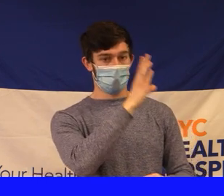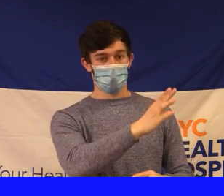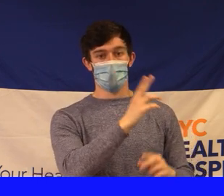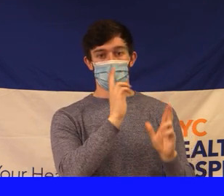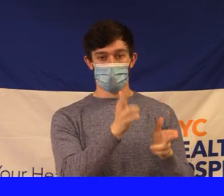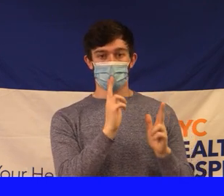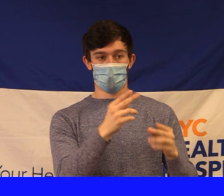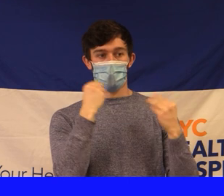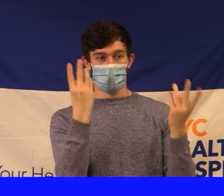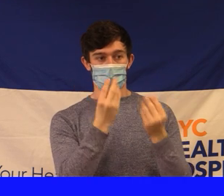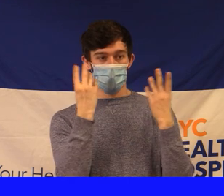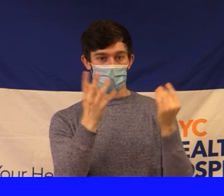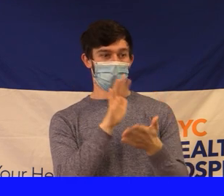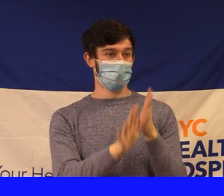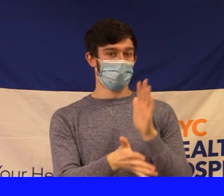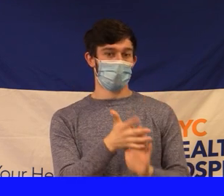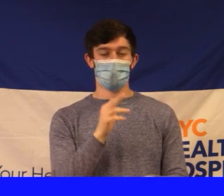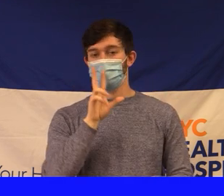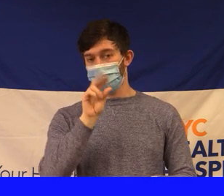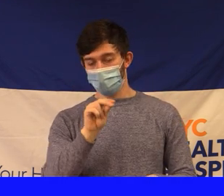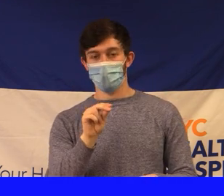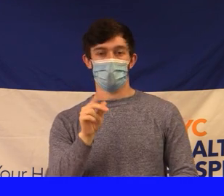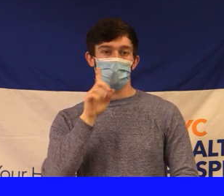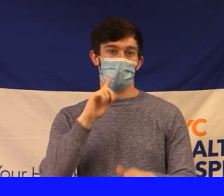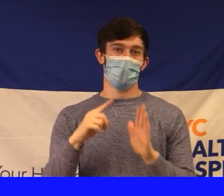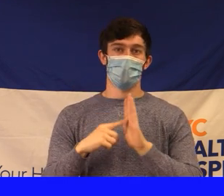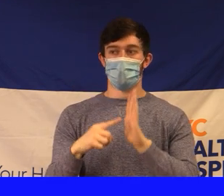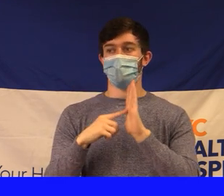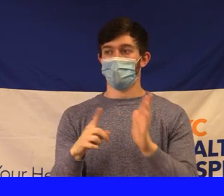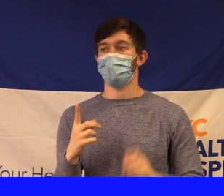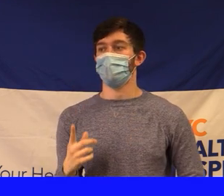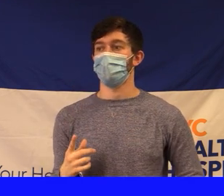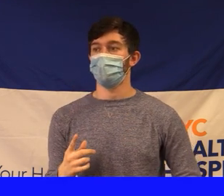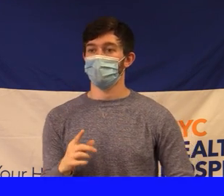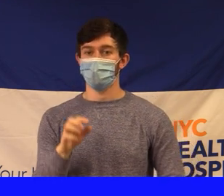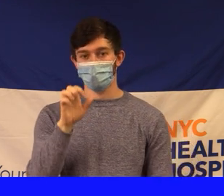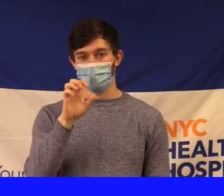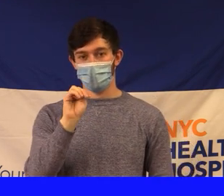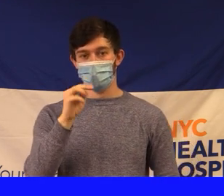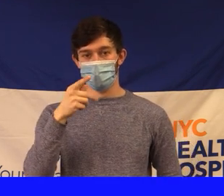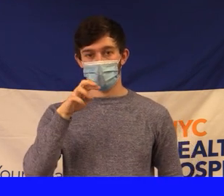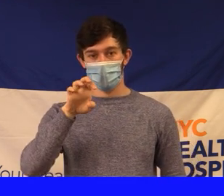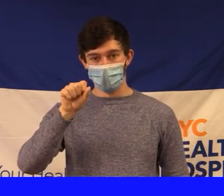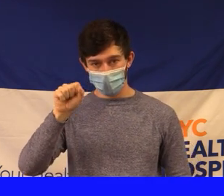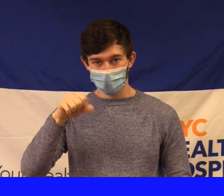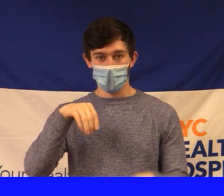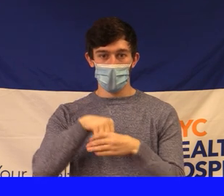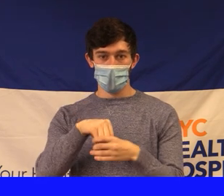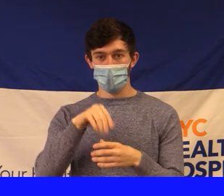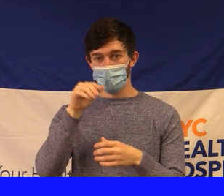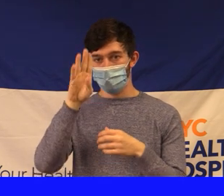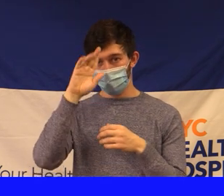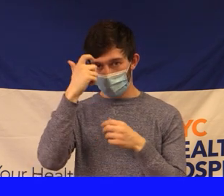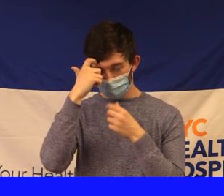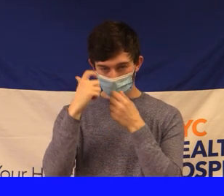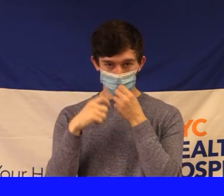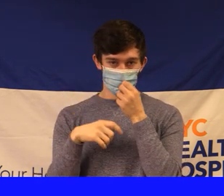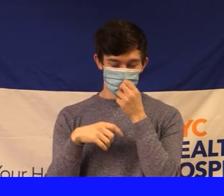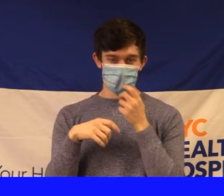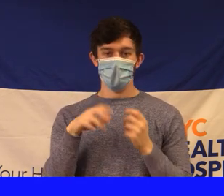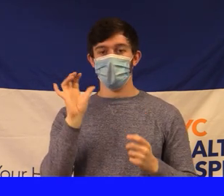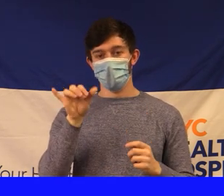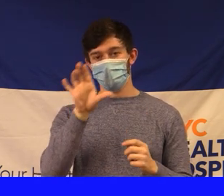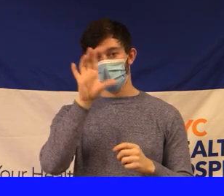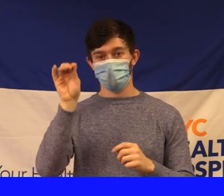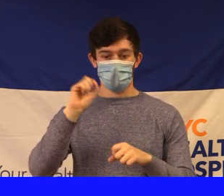everywhere all the time. So a classic example of that is Empress in the Bronx, right? A provider really based in